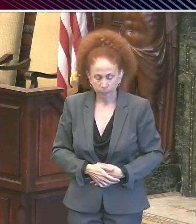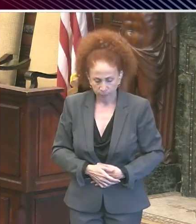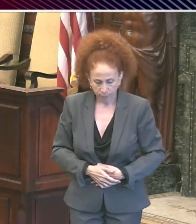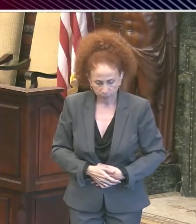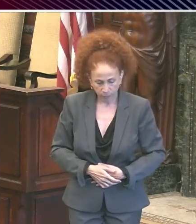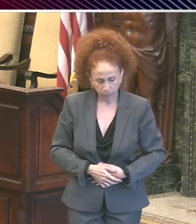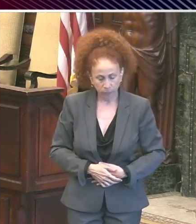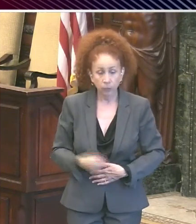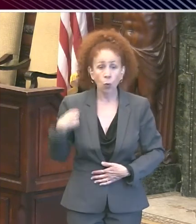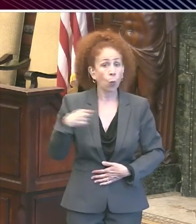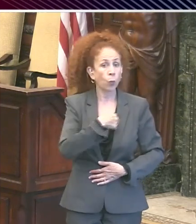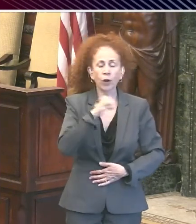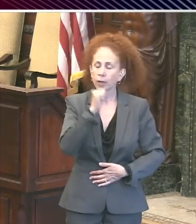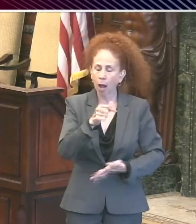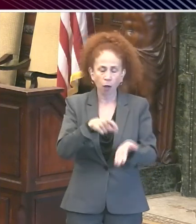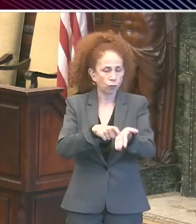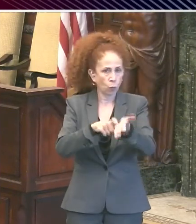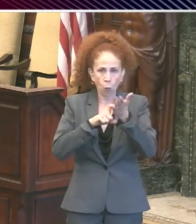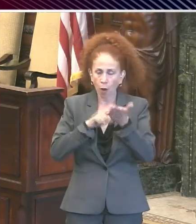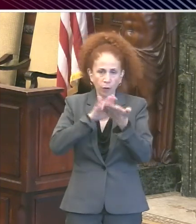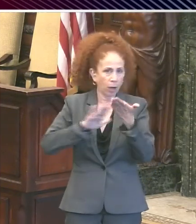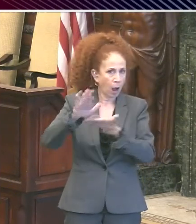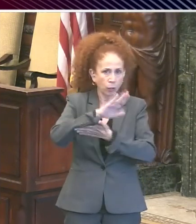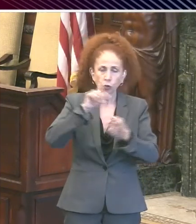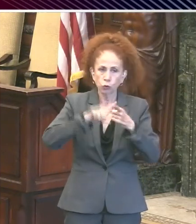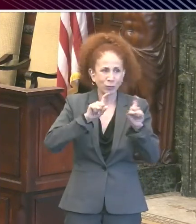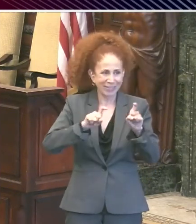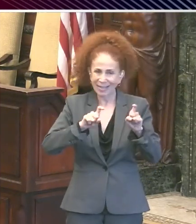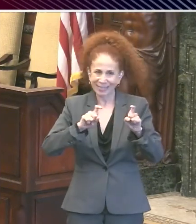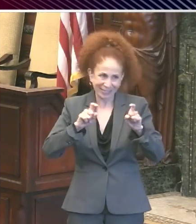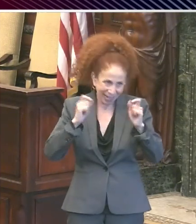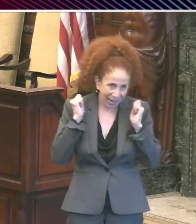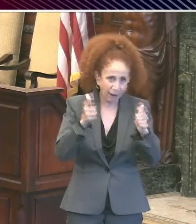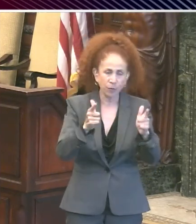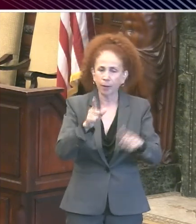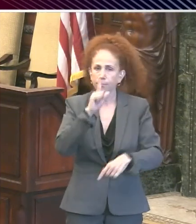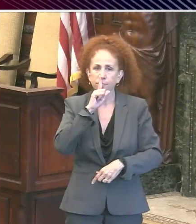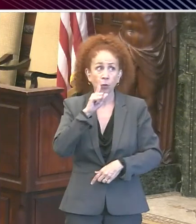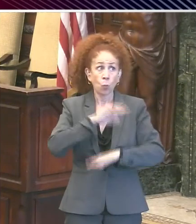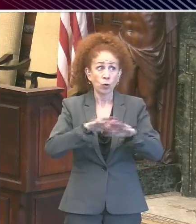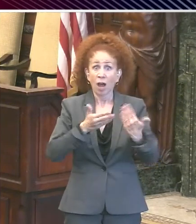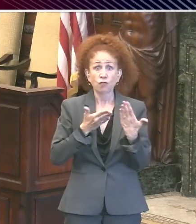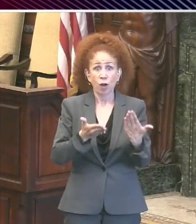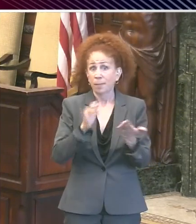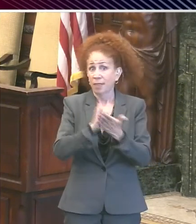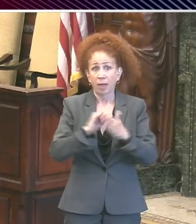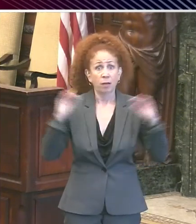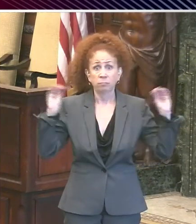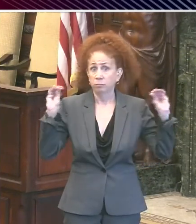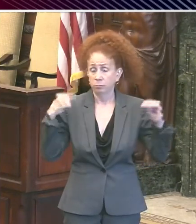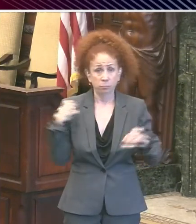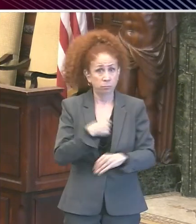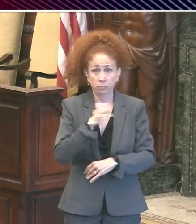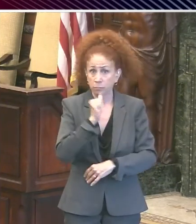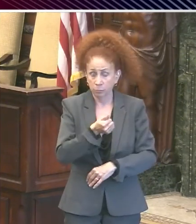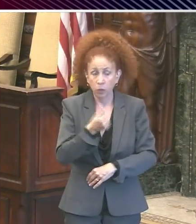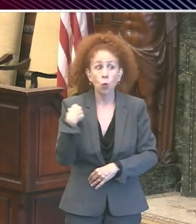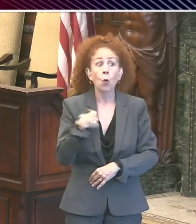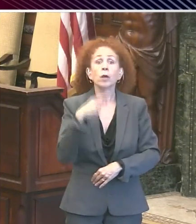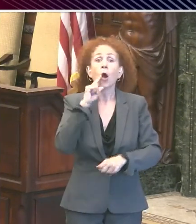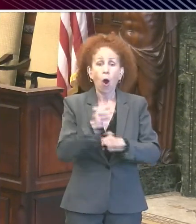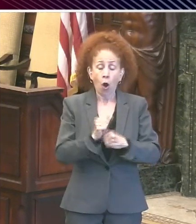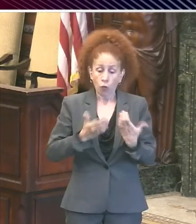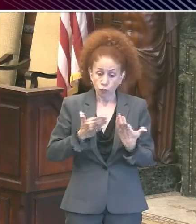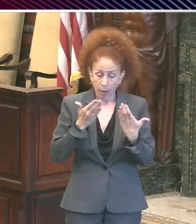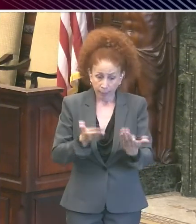mentioned. We're not requiring colleges to test everybody, or I don't even think we're recommending that. We are